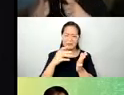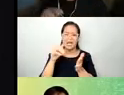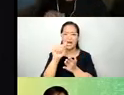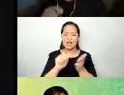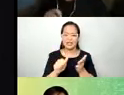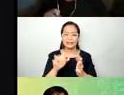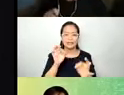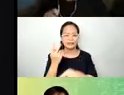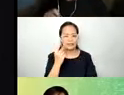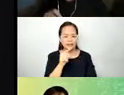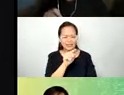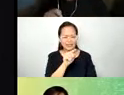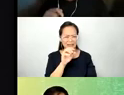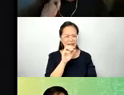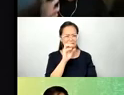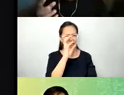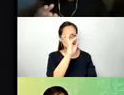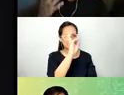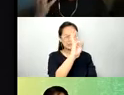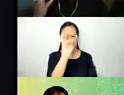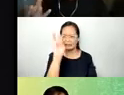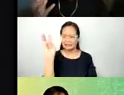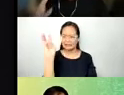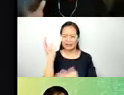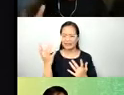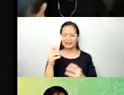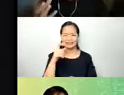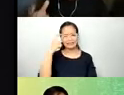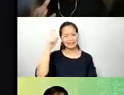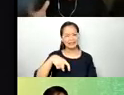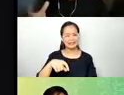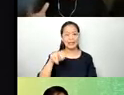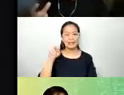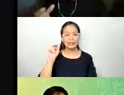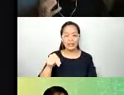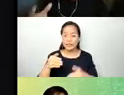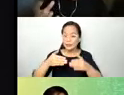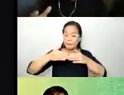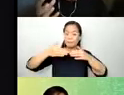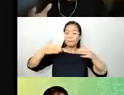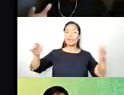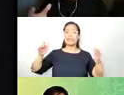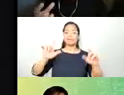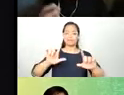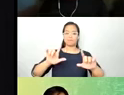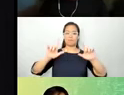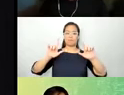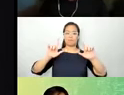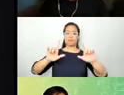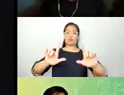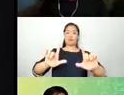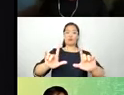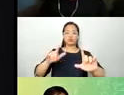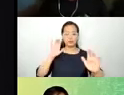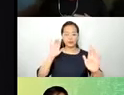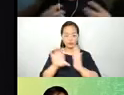snippets of emotions, you need the larger whole to understand the full picture, what the true emotions are.